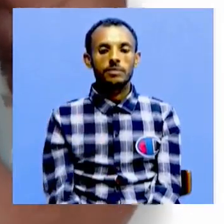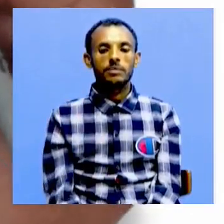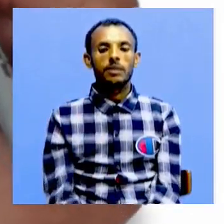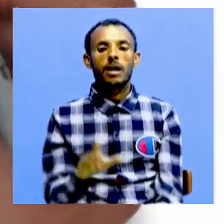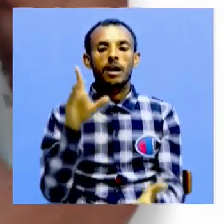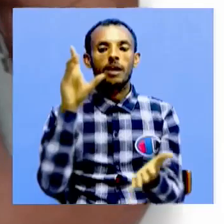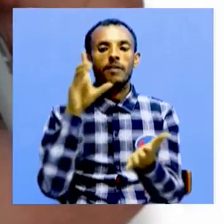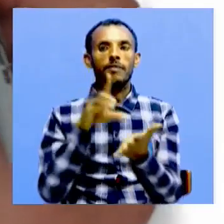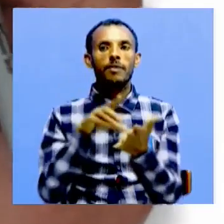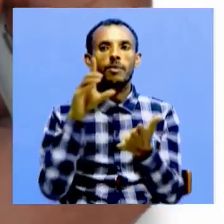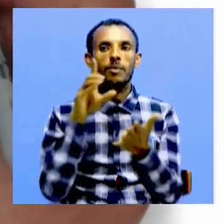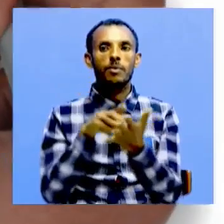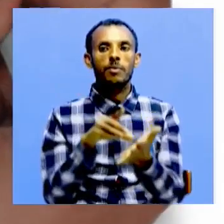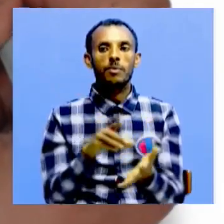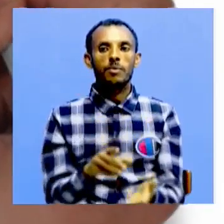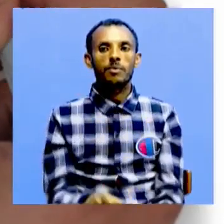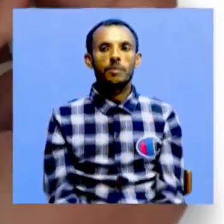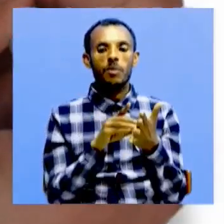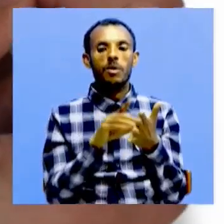review